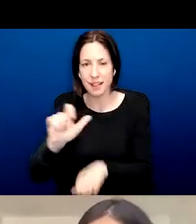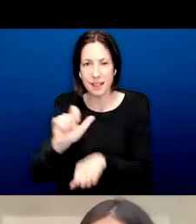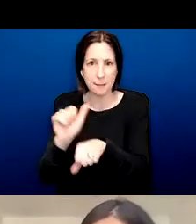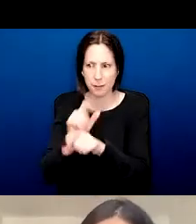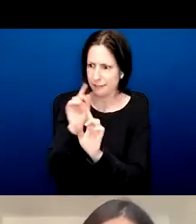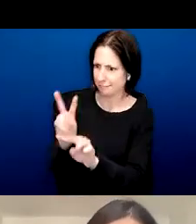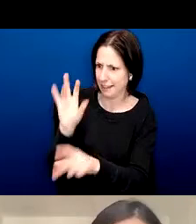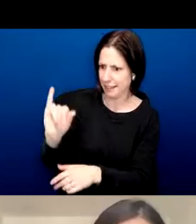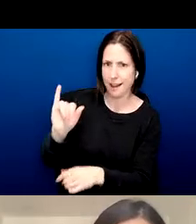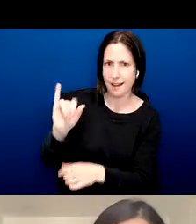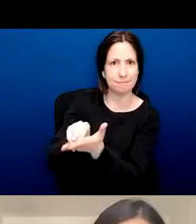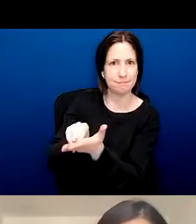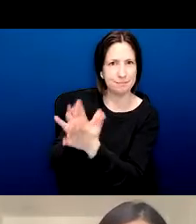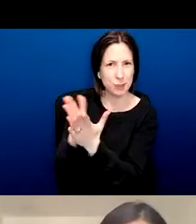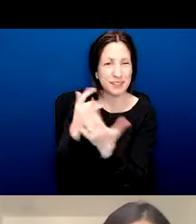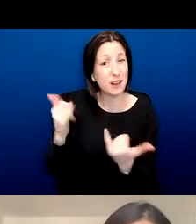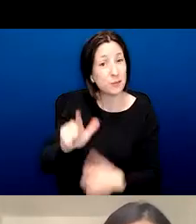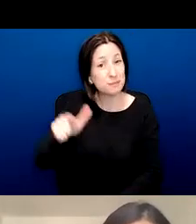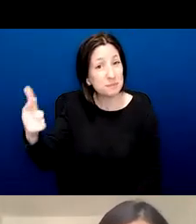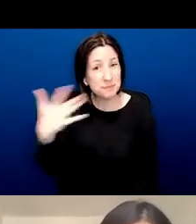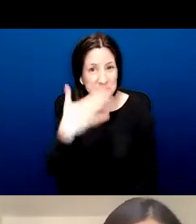I'm handing it over.